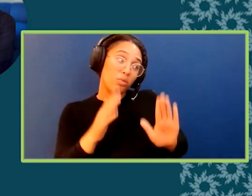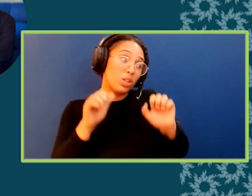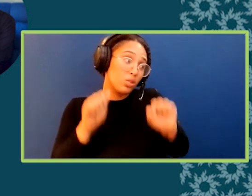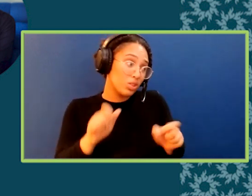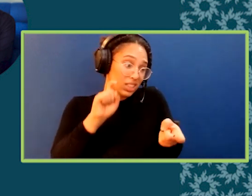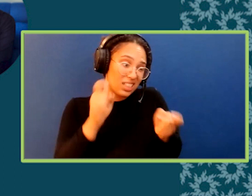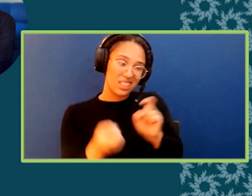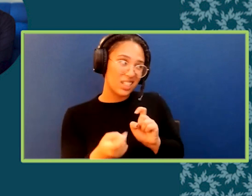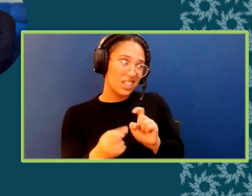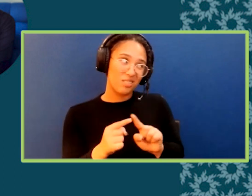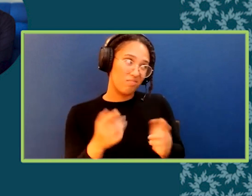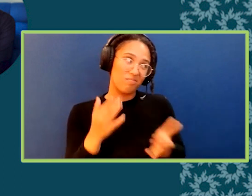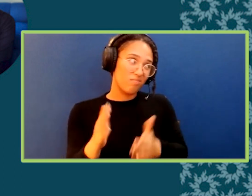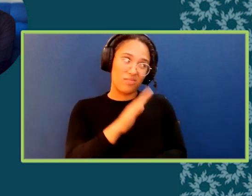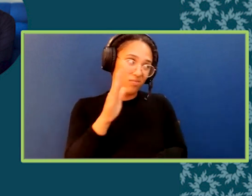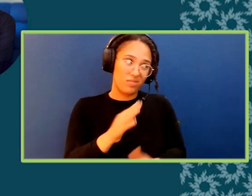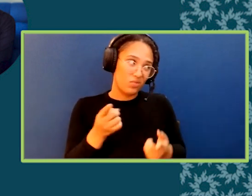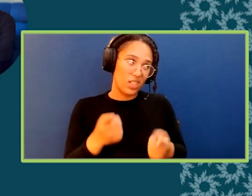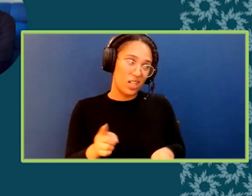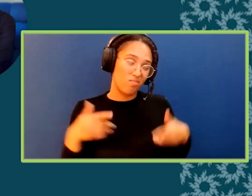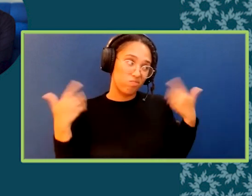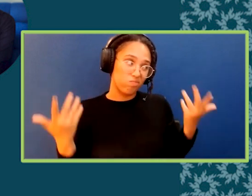it probably just will never happen?